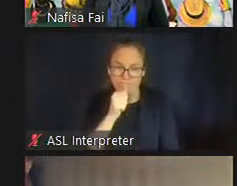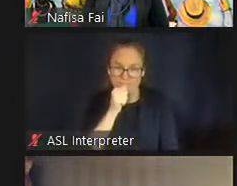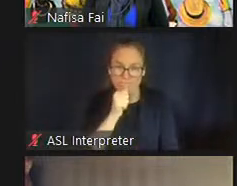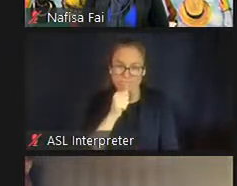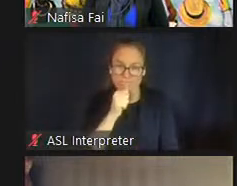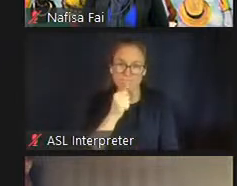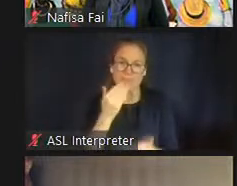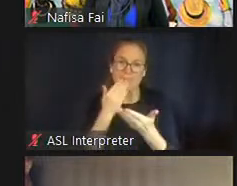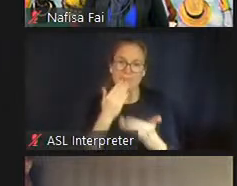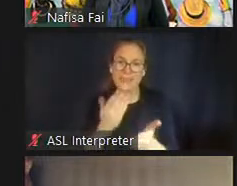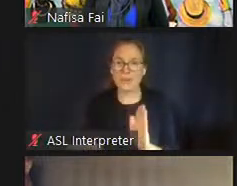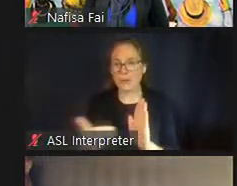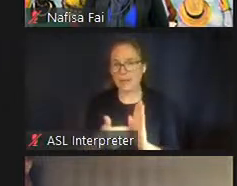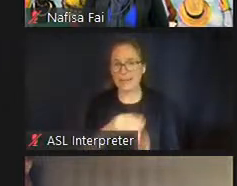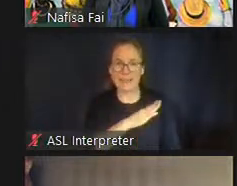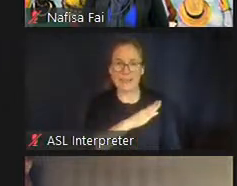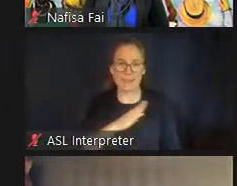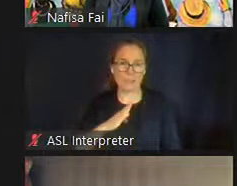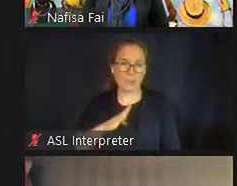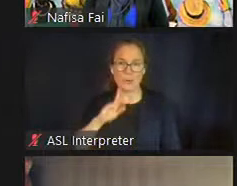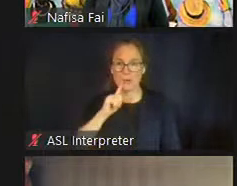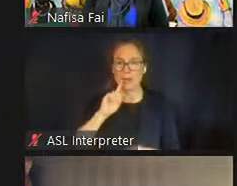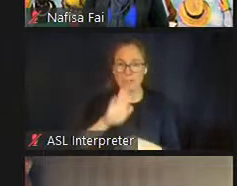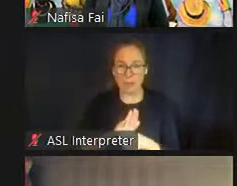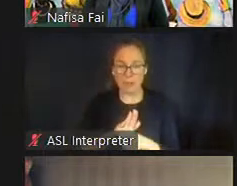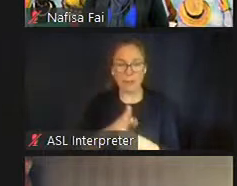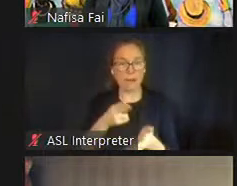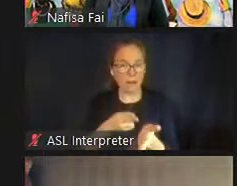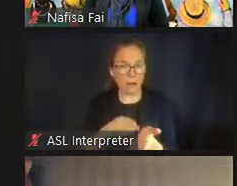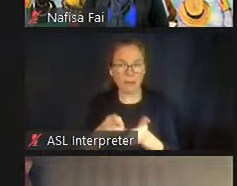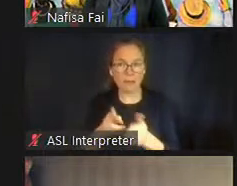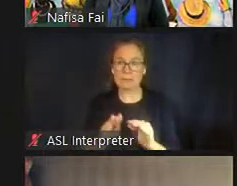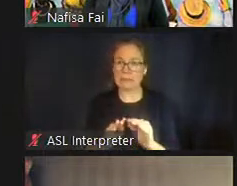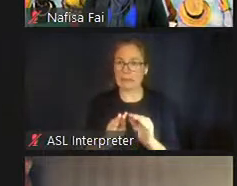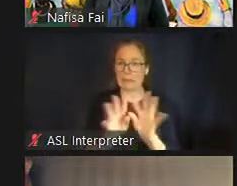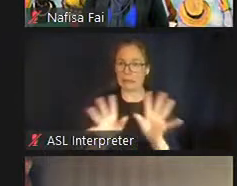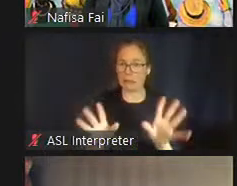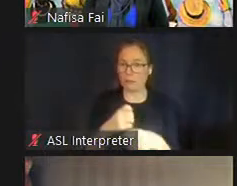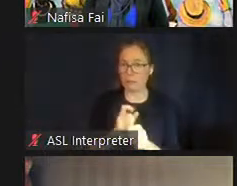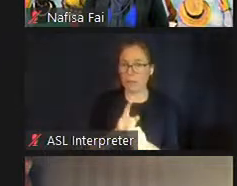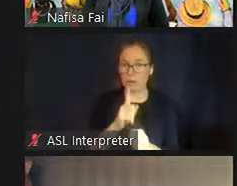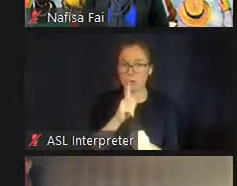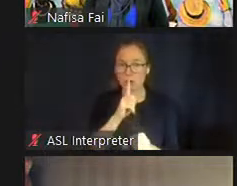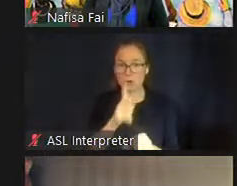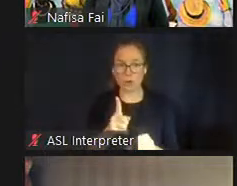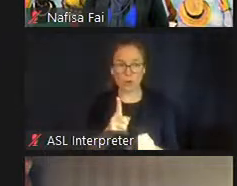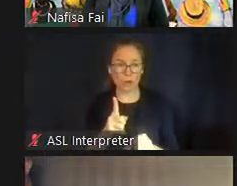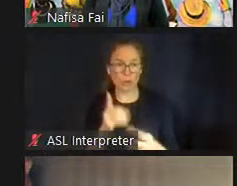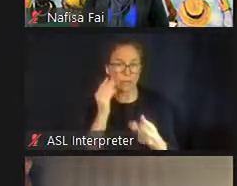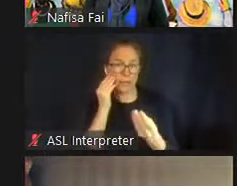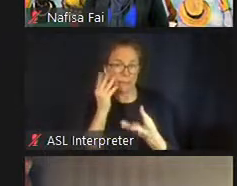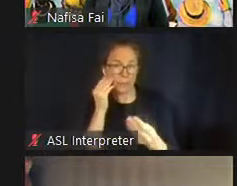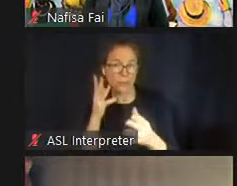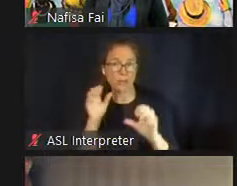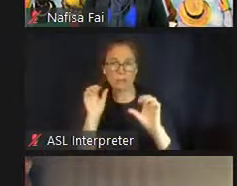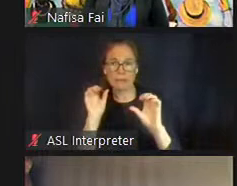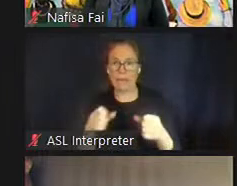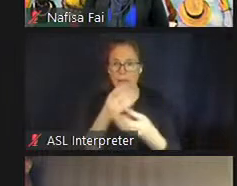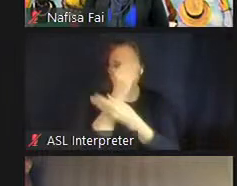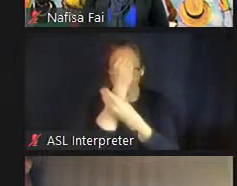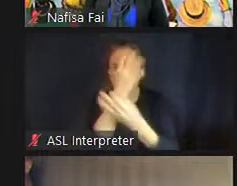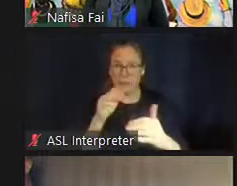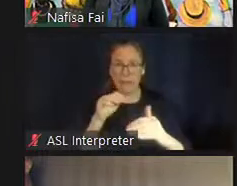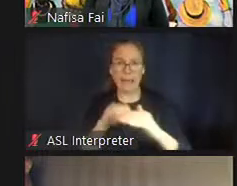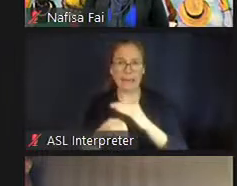appreciate, once again, our board's commitment to transparency and making this information accessible to our community. We are going